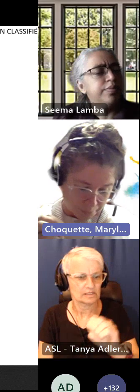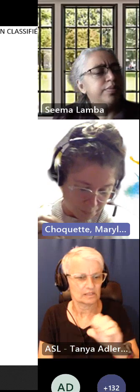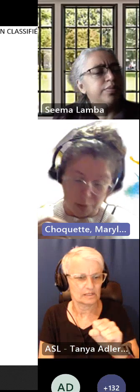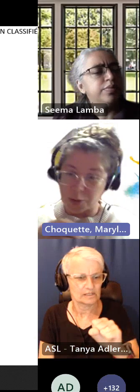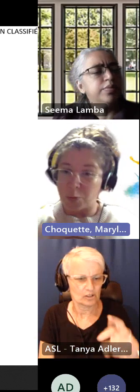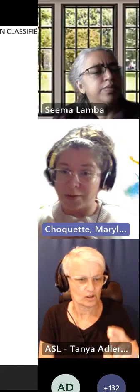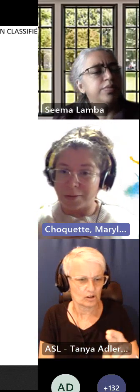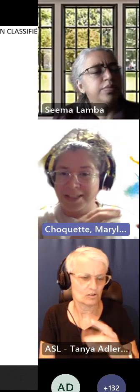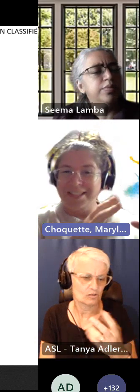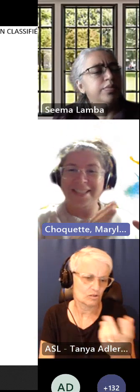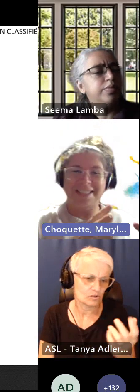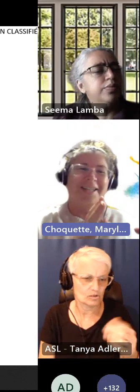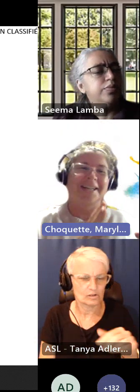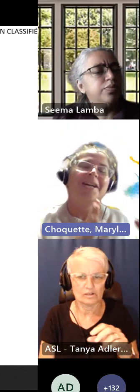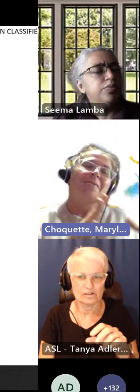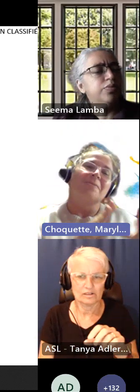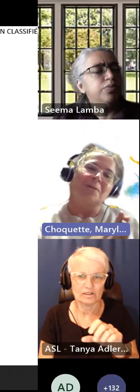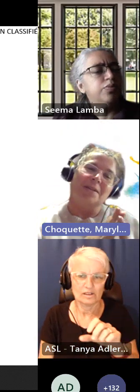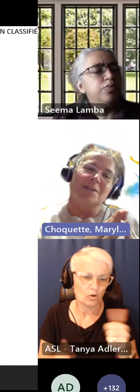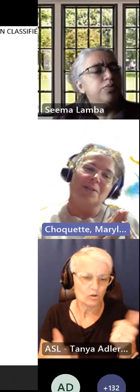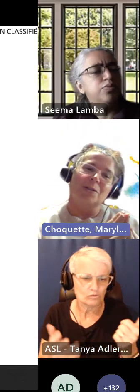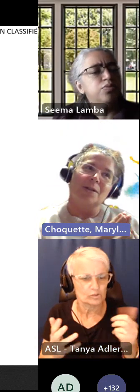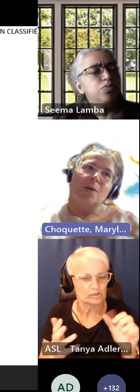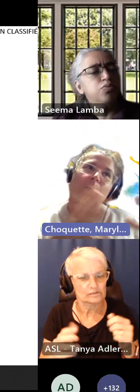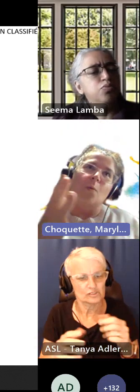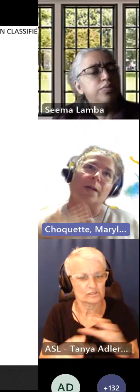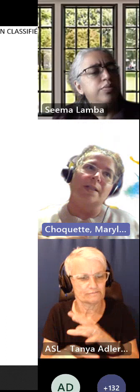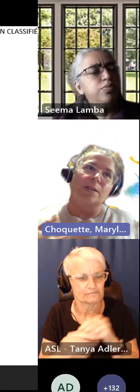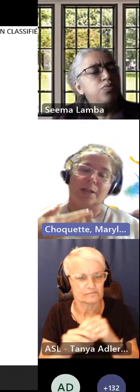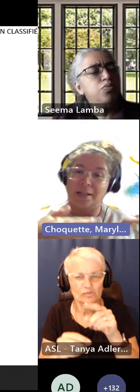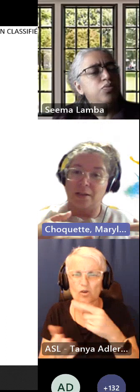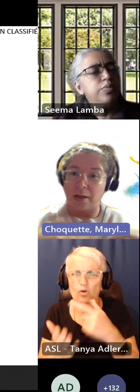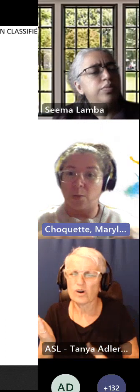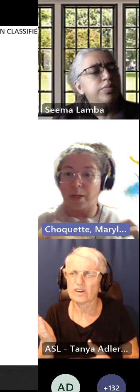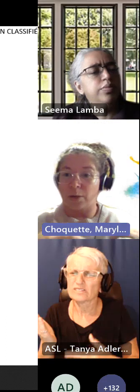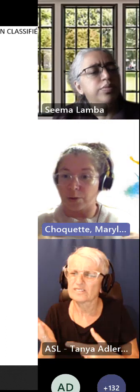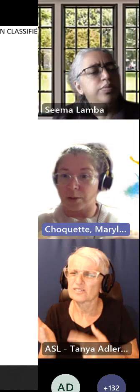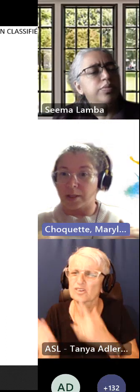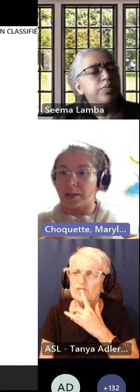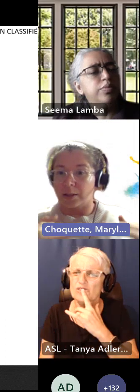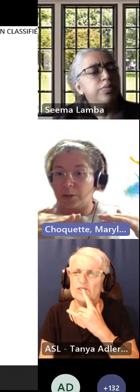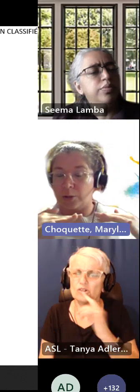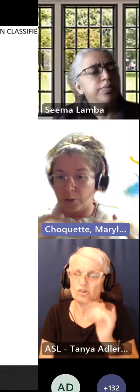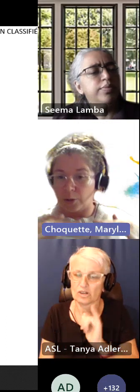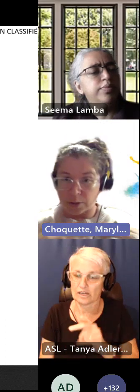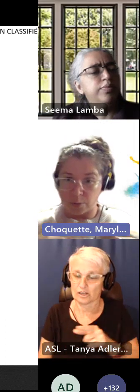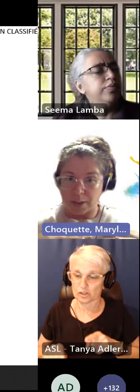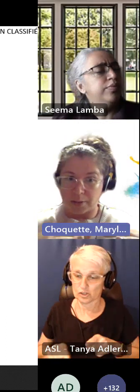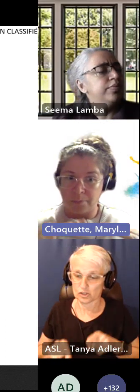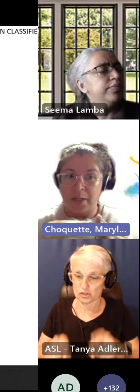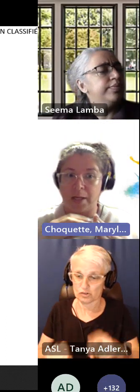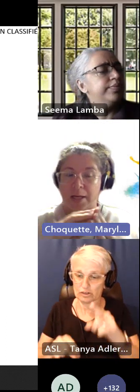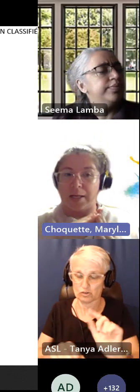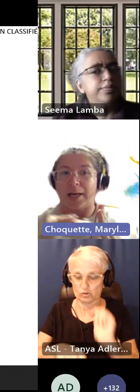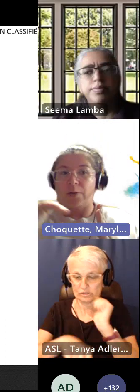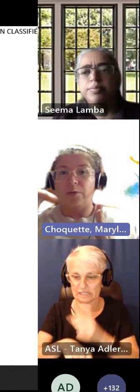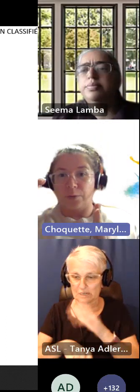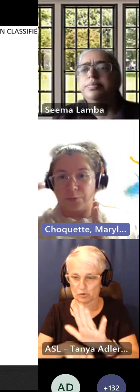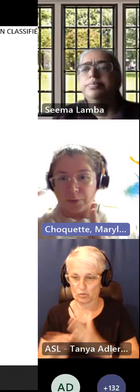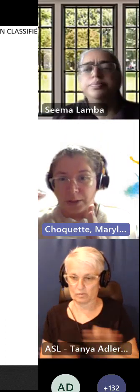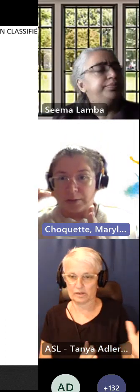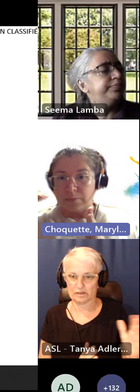quick touch point of ESR. But really, you should look at what it's looking like when you're creating your actual plan,